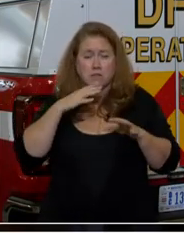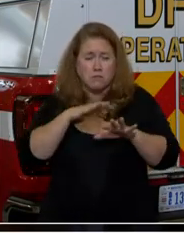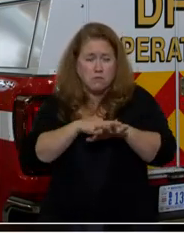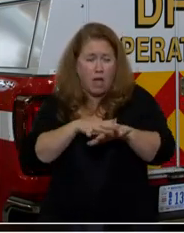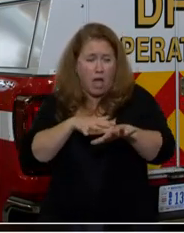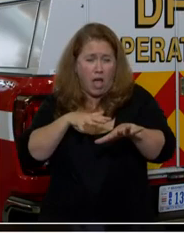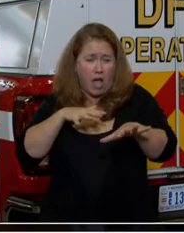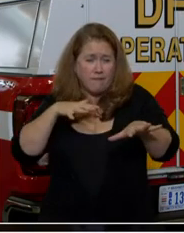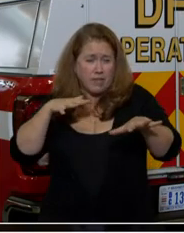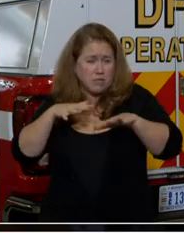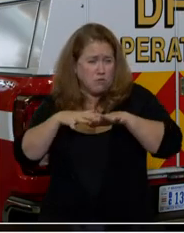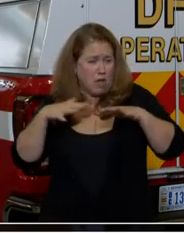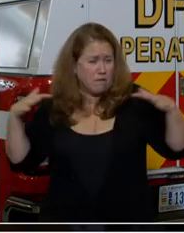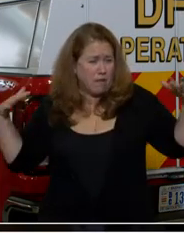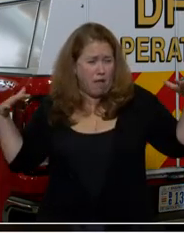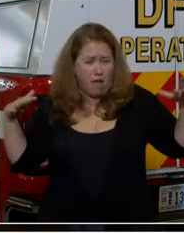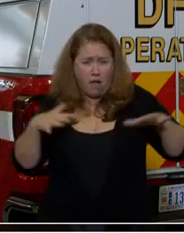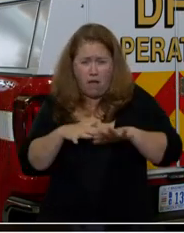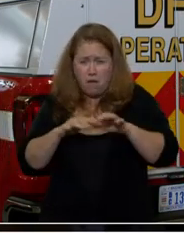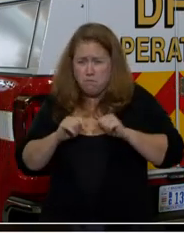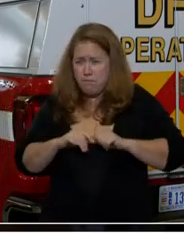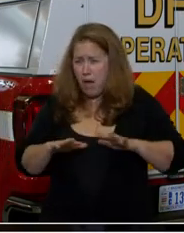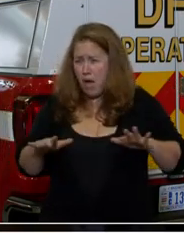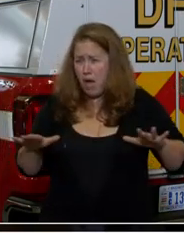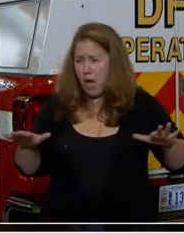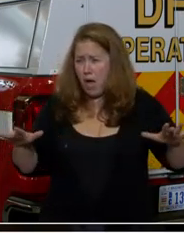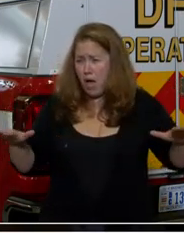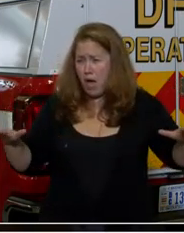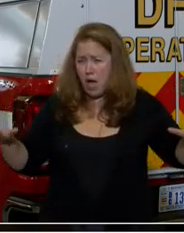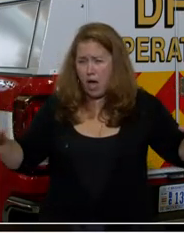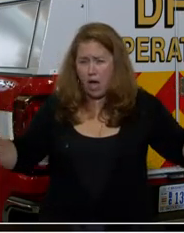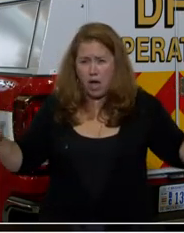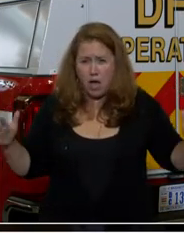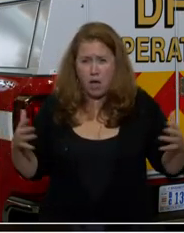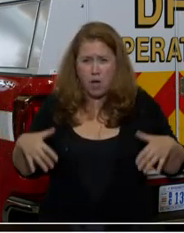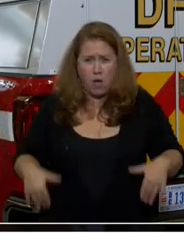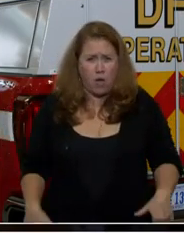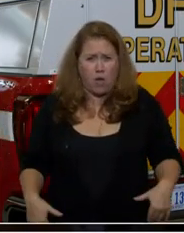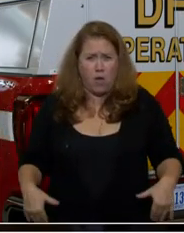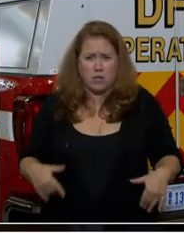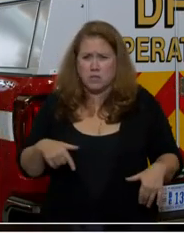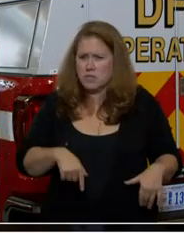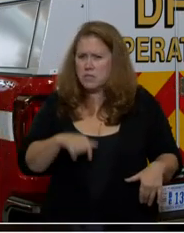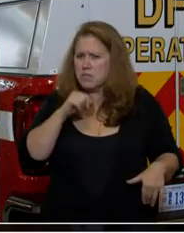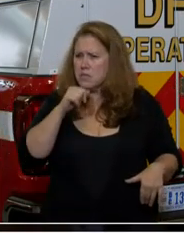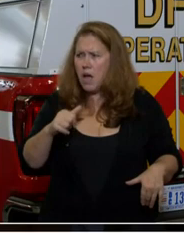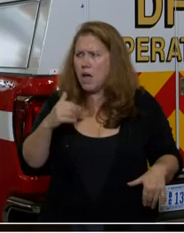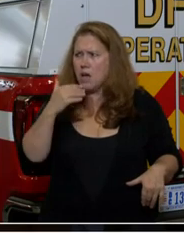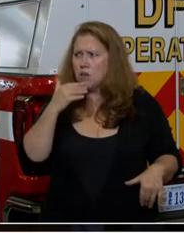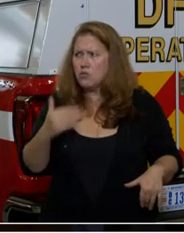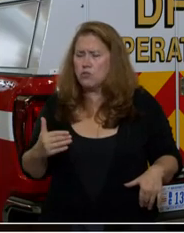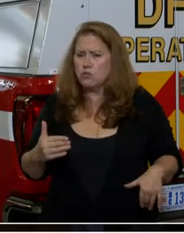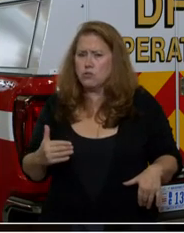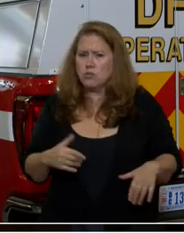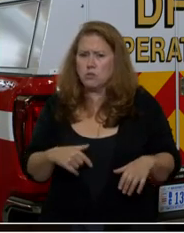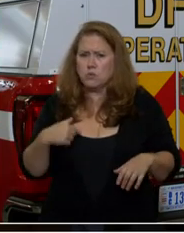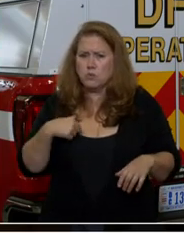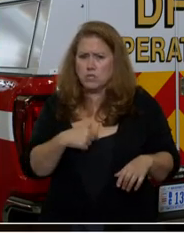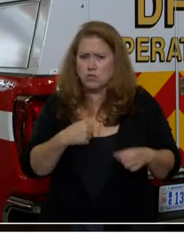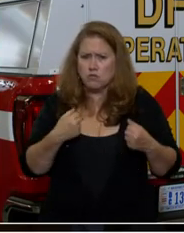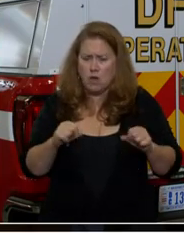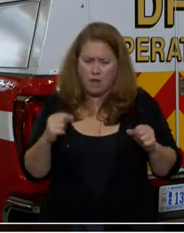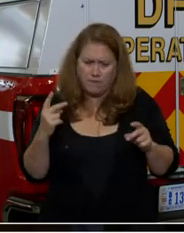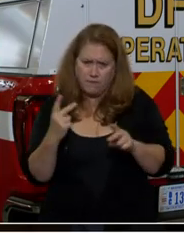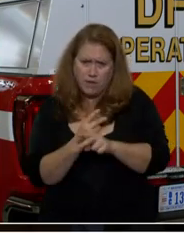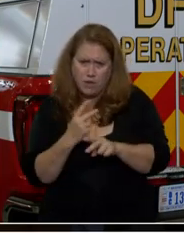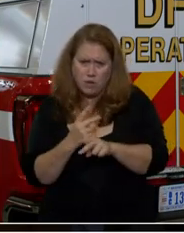coming in except a few other firefighters and police officers. Trying to figure out where my daughter was going to